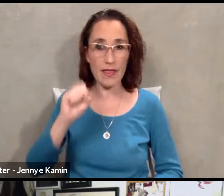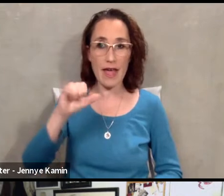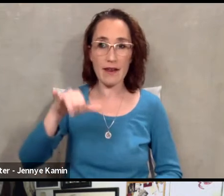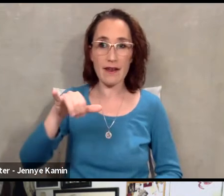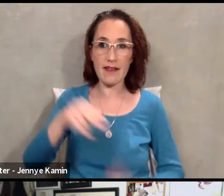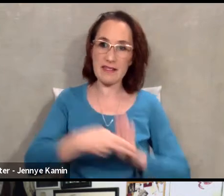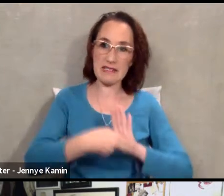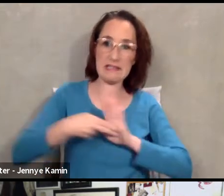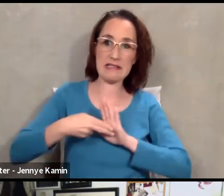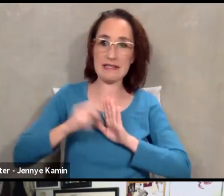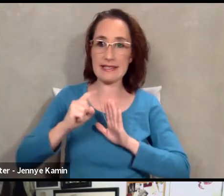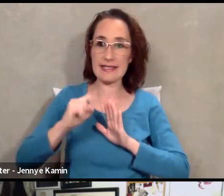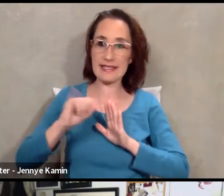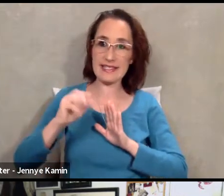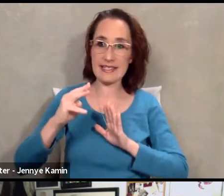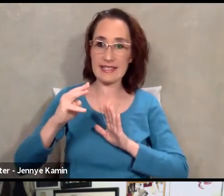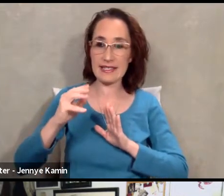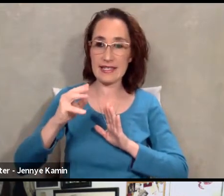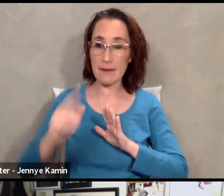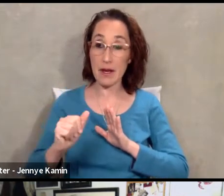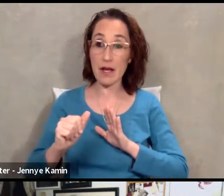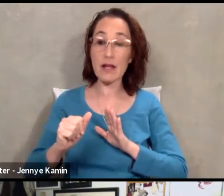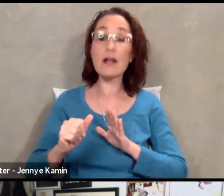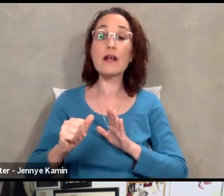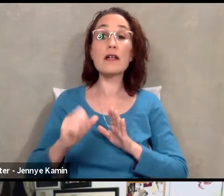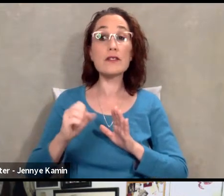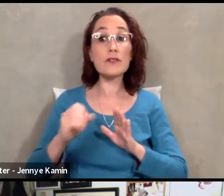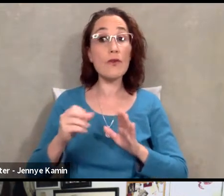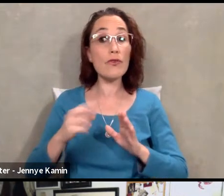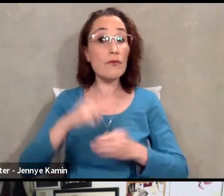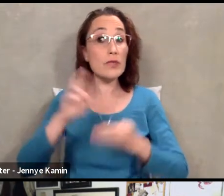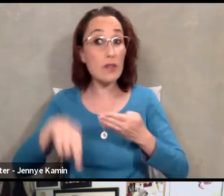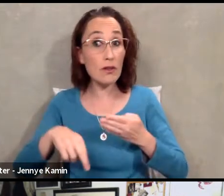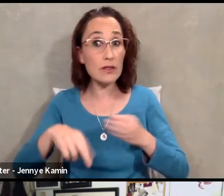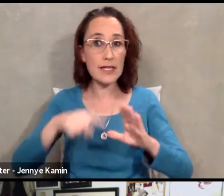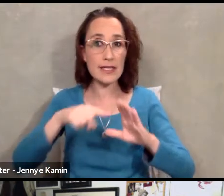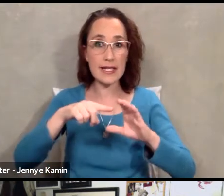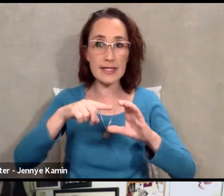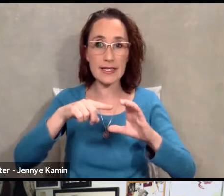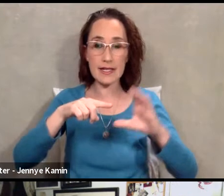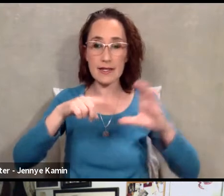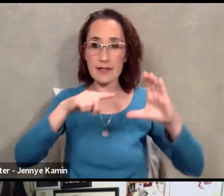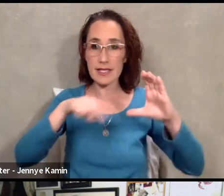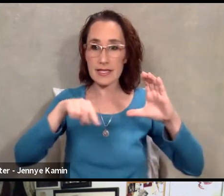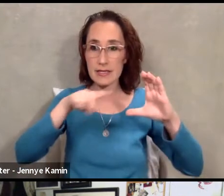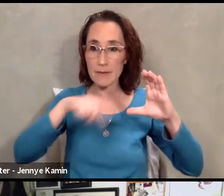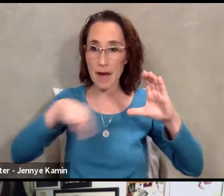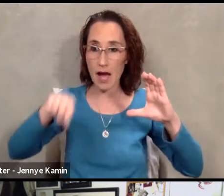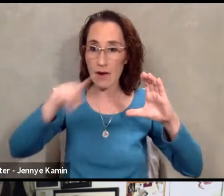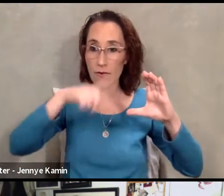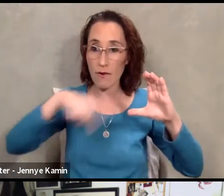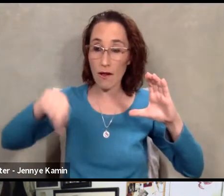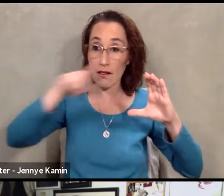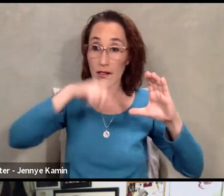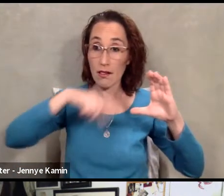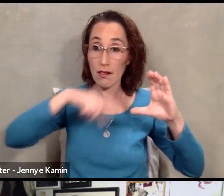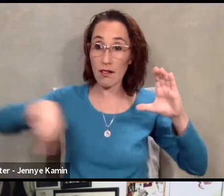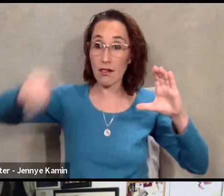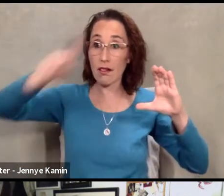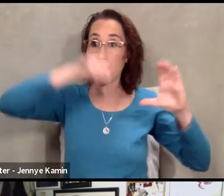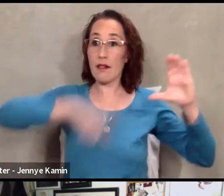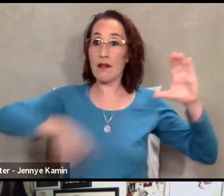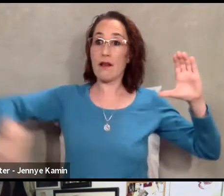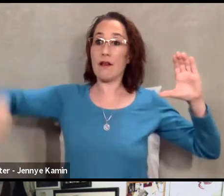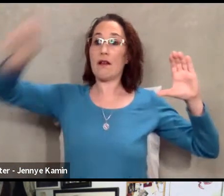this kind of amazing spiral that, you know, as you're making images that your community is relating